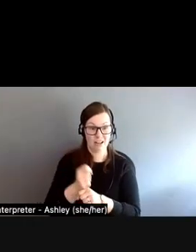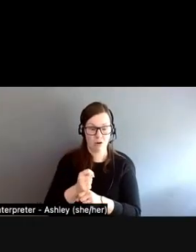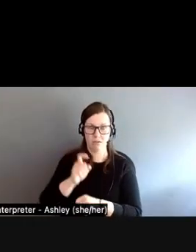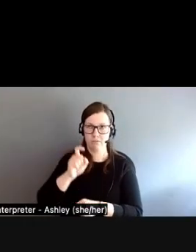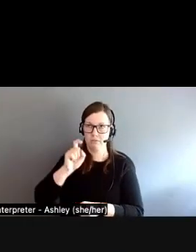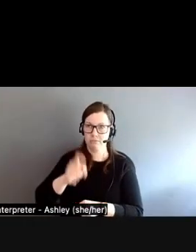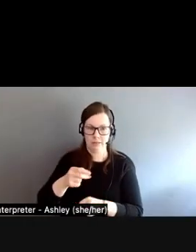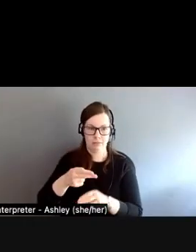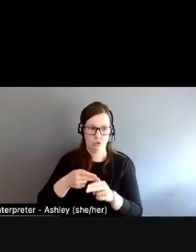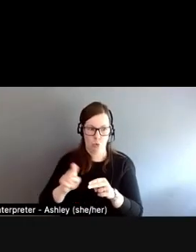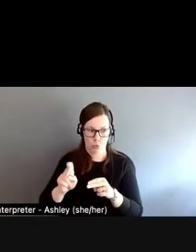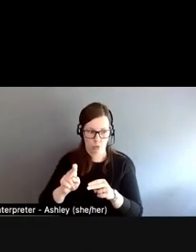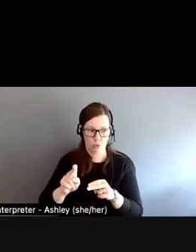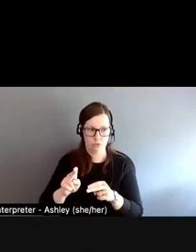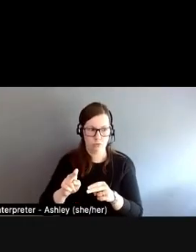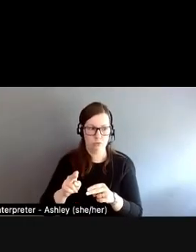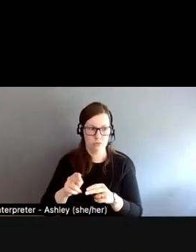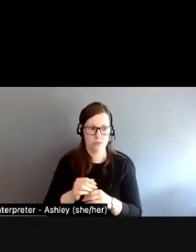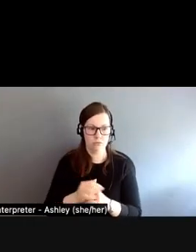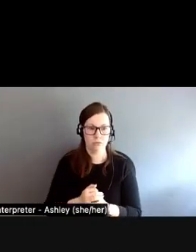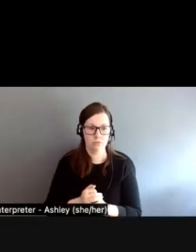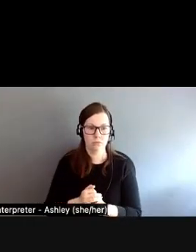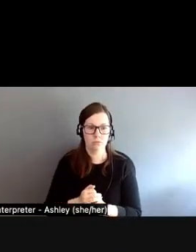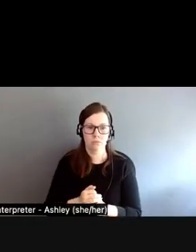message across right away.